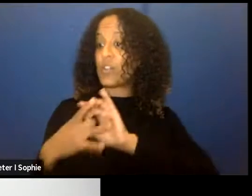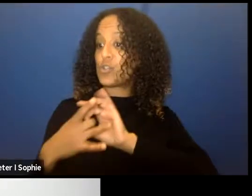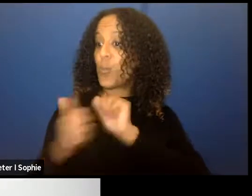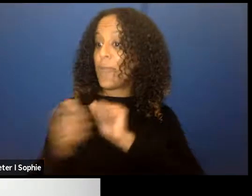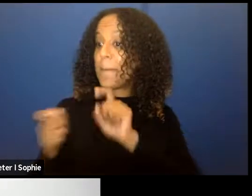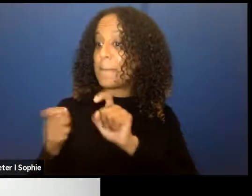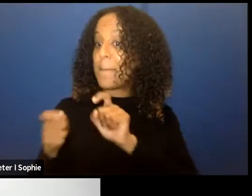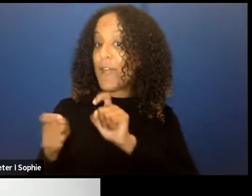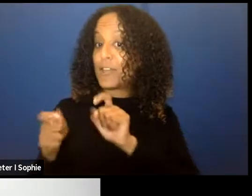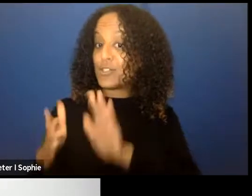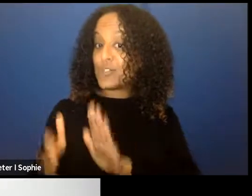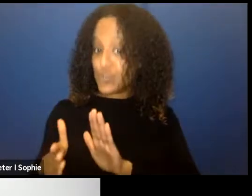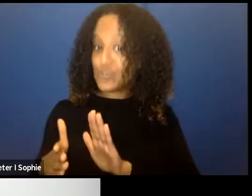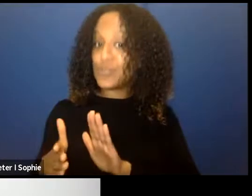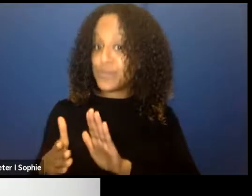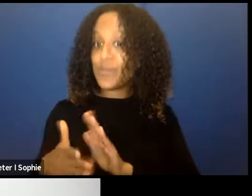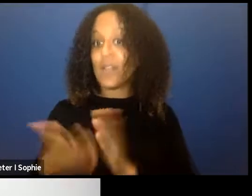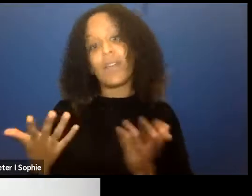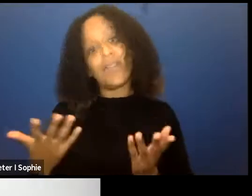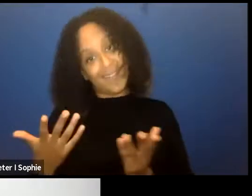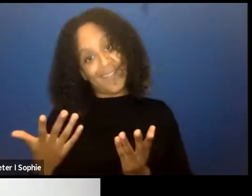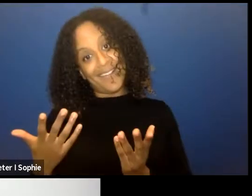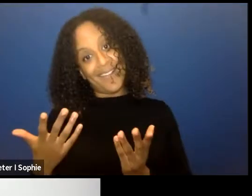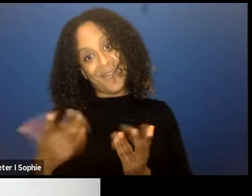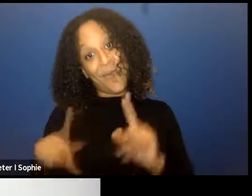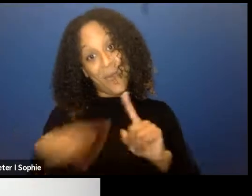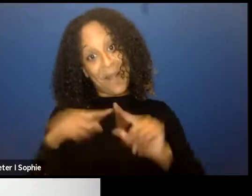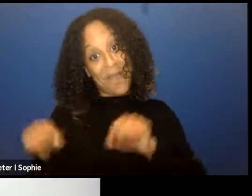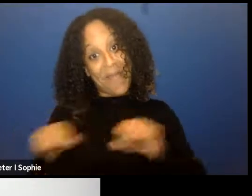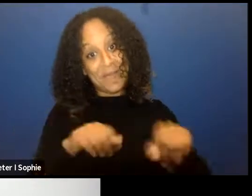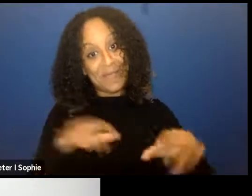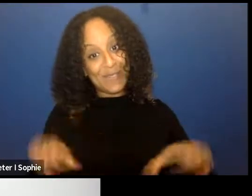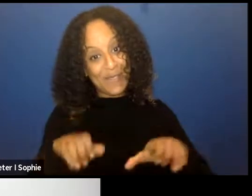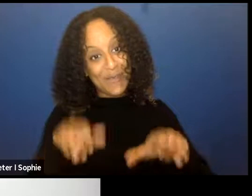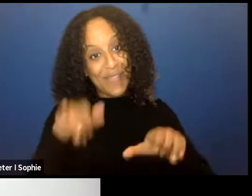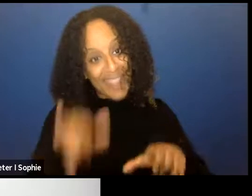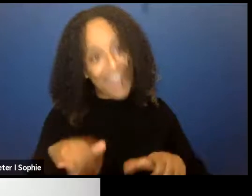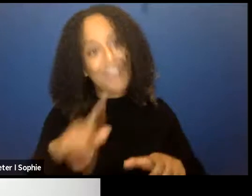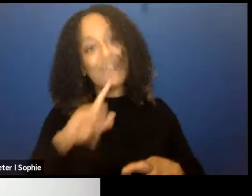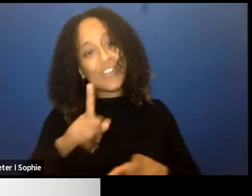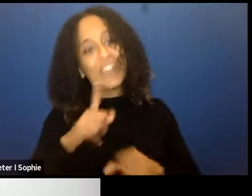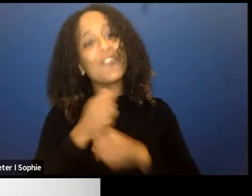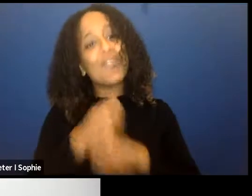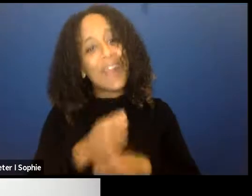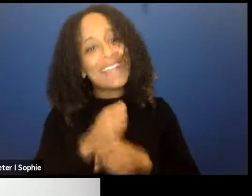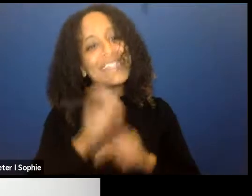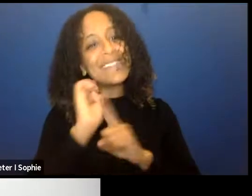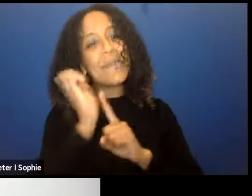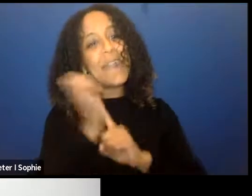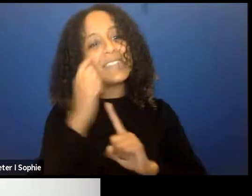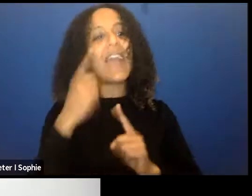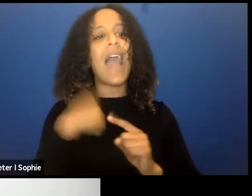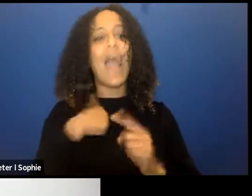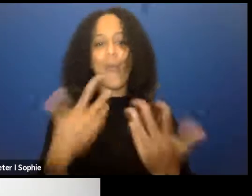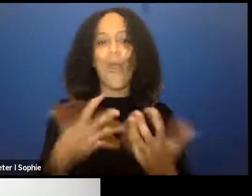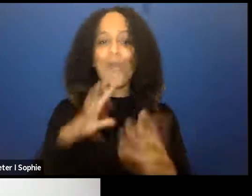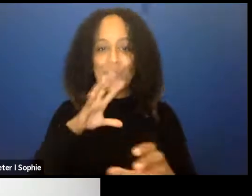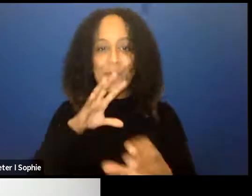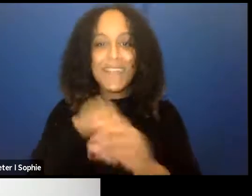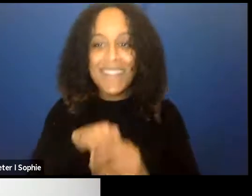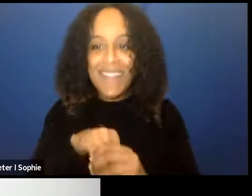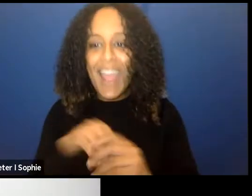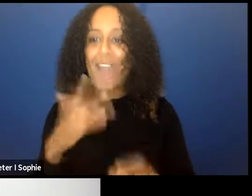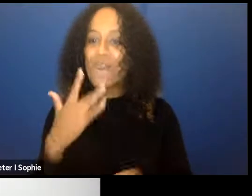managers. When I've been able to do that, it really creates this space where I want to be. Like, I'd